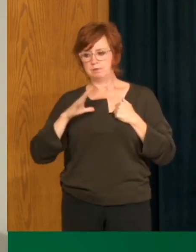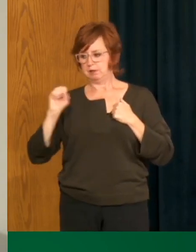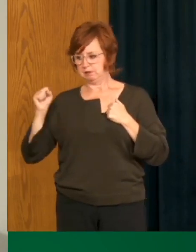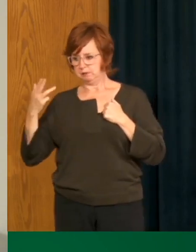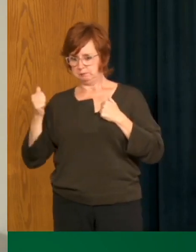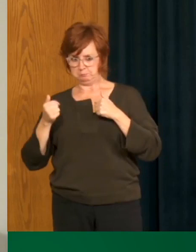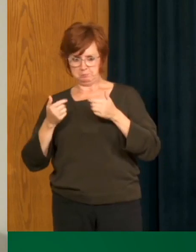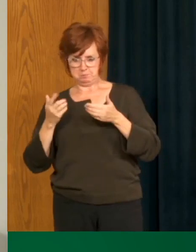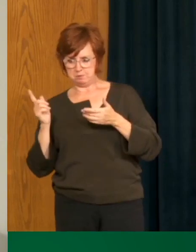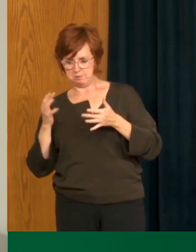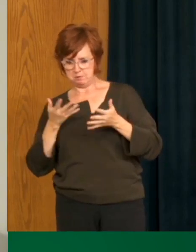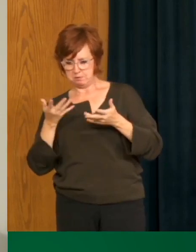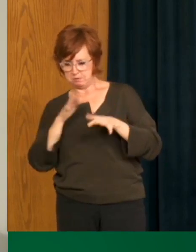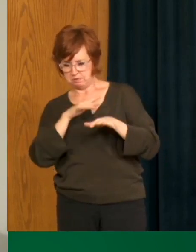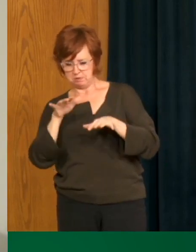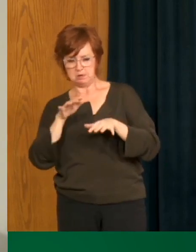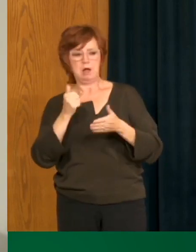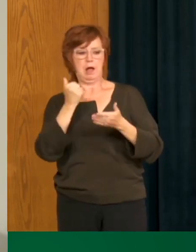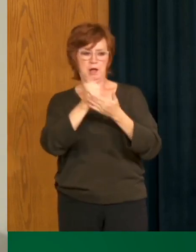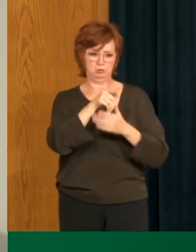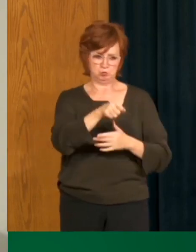government agencies stepped forward to support,